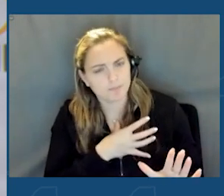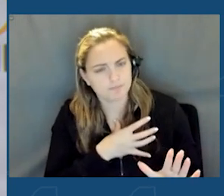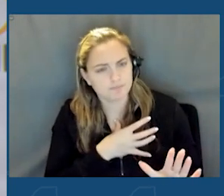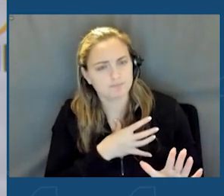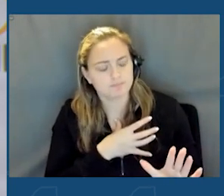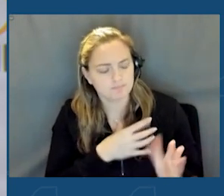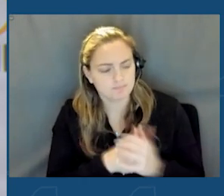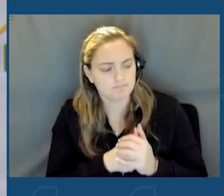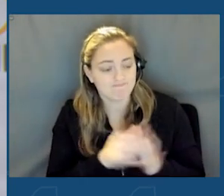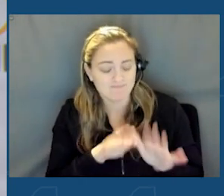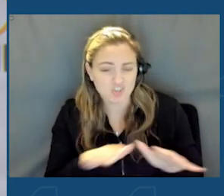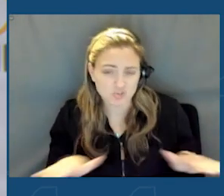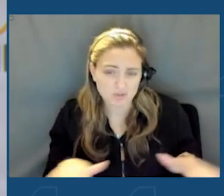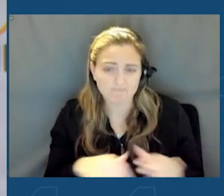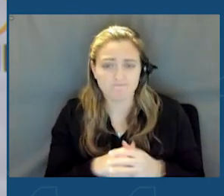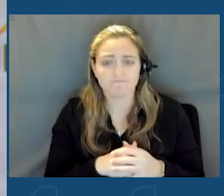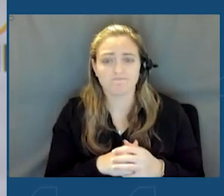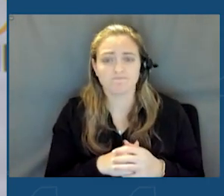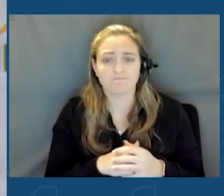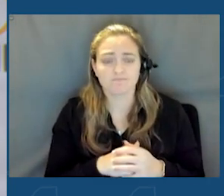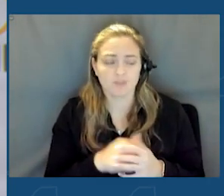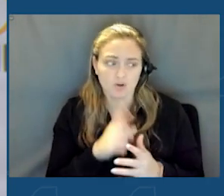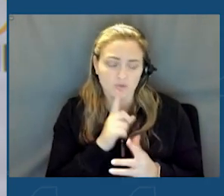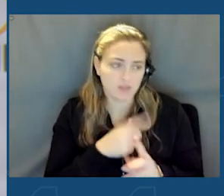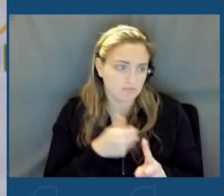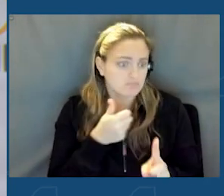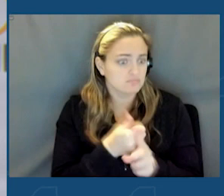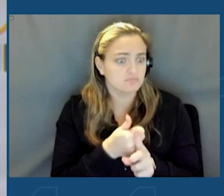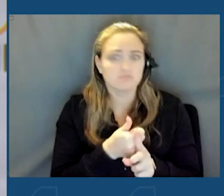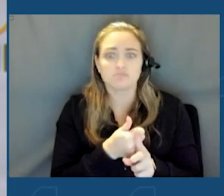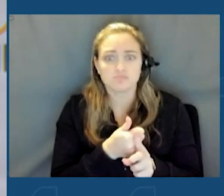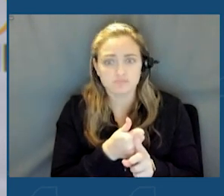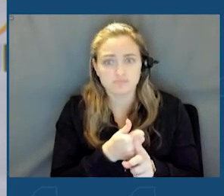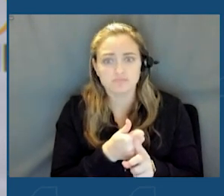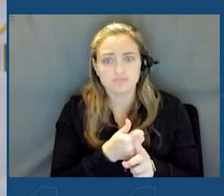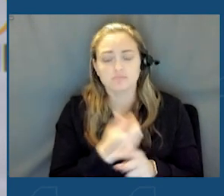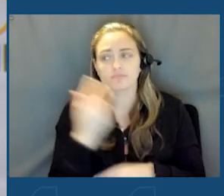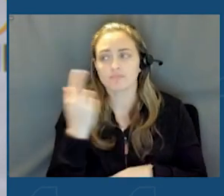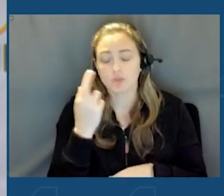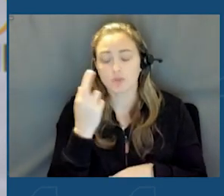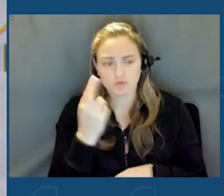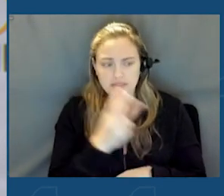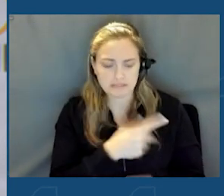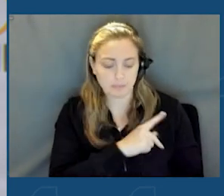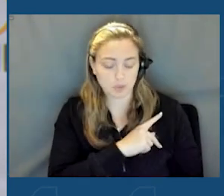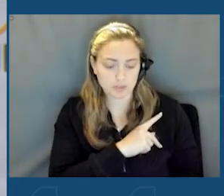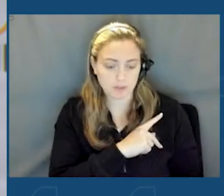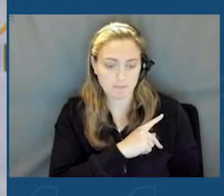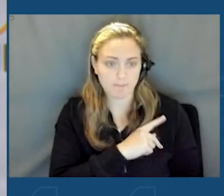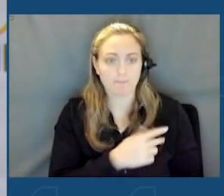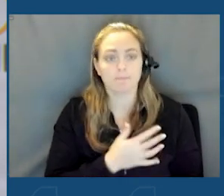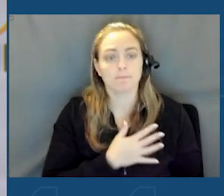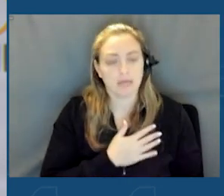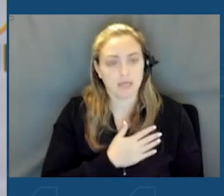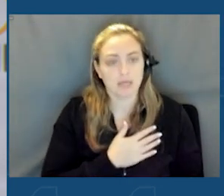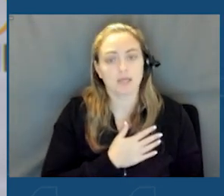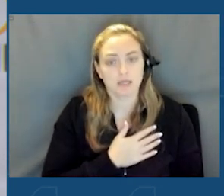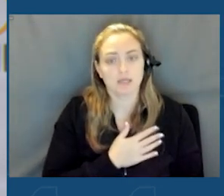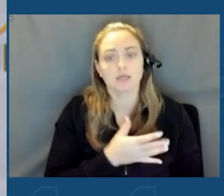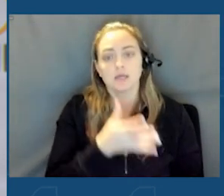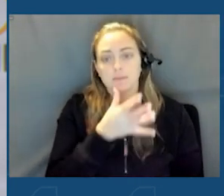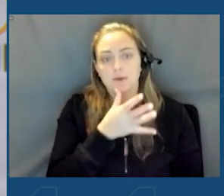children who are so deeply affected by this. And the reason this is so personal to me, it's my mother was at one time one of those